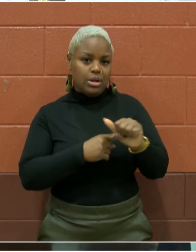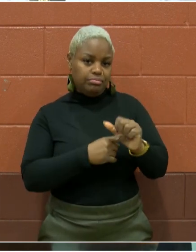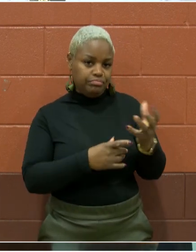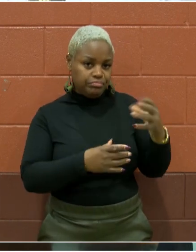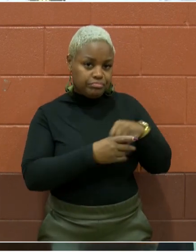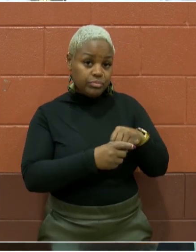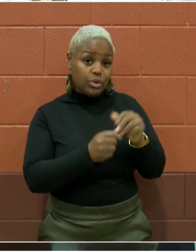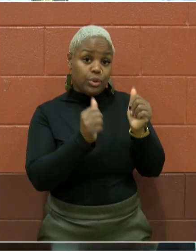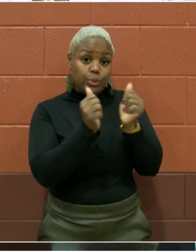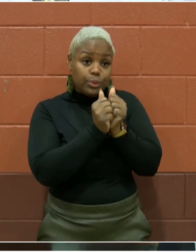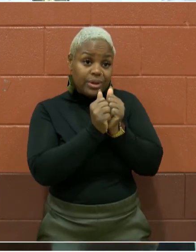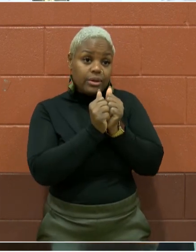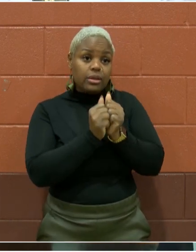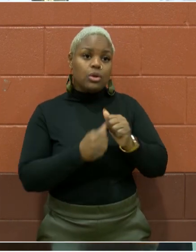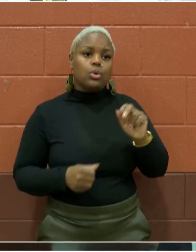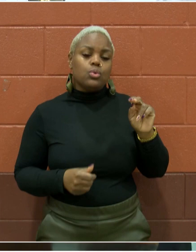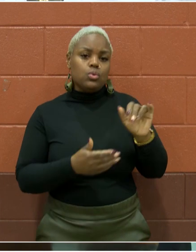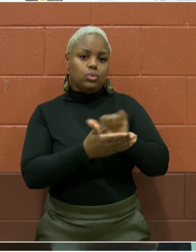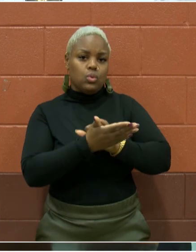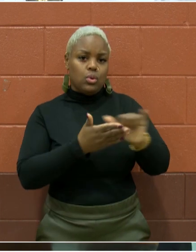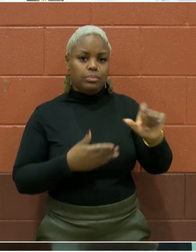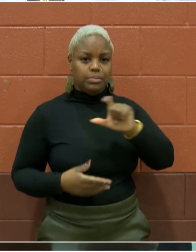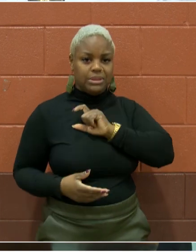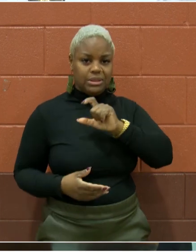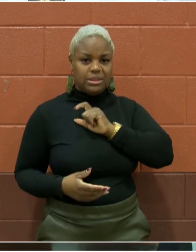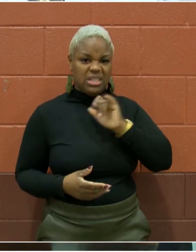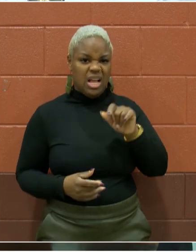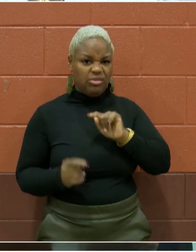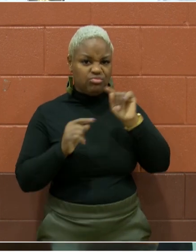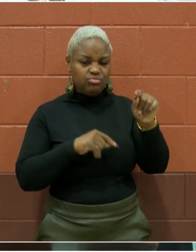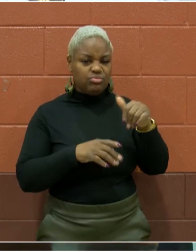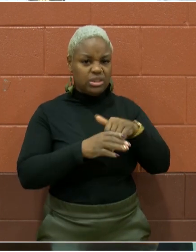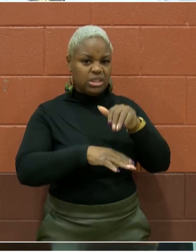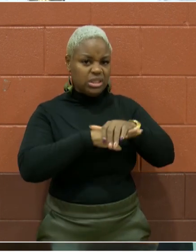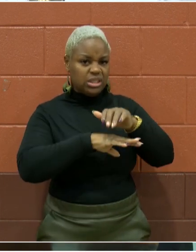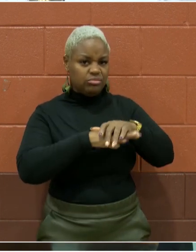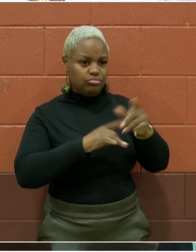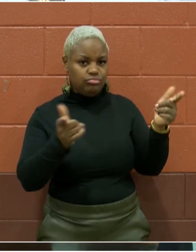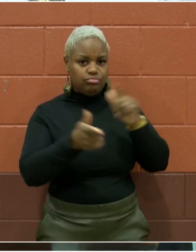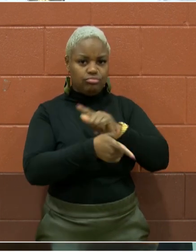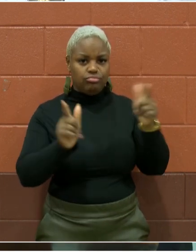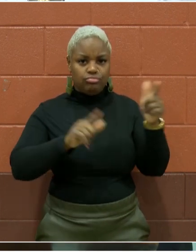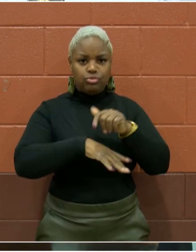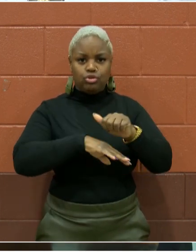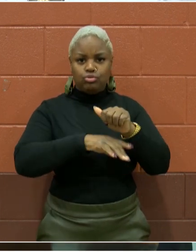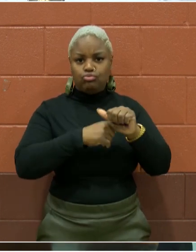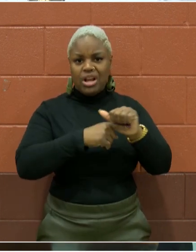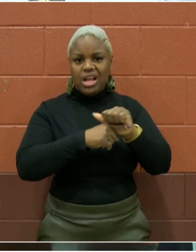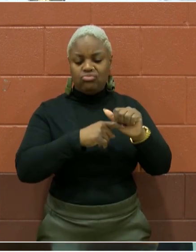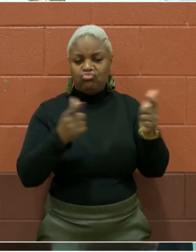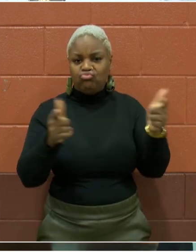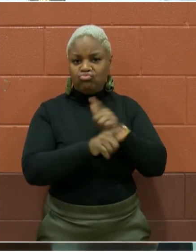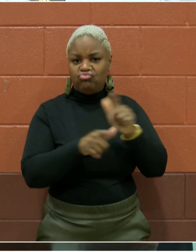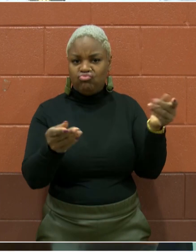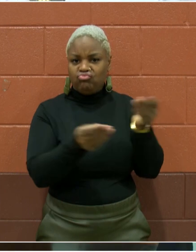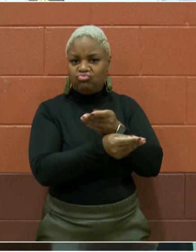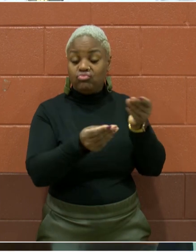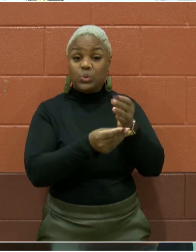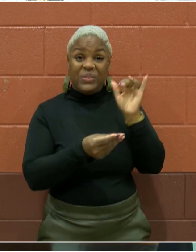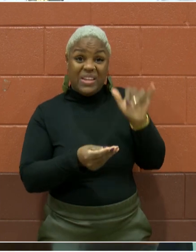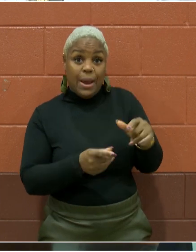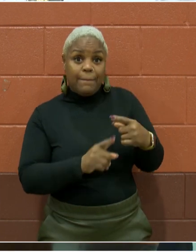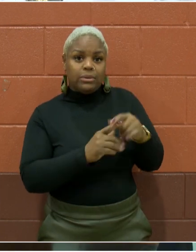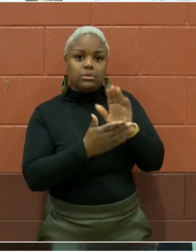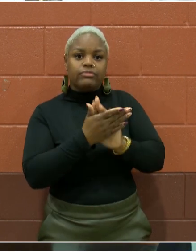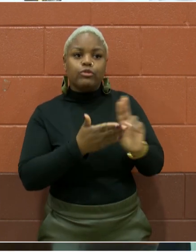NYPD, bringing 30 police officers into NYPD, testing it, having the University of Cincinnati